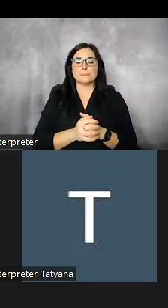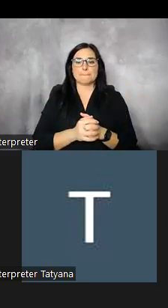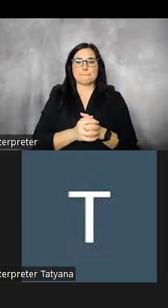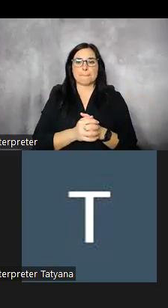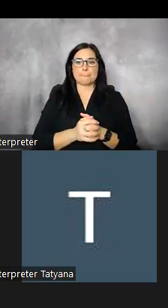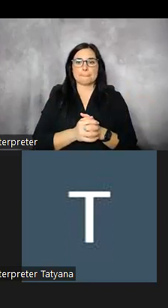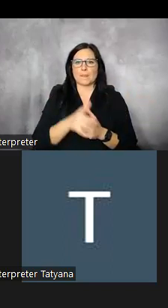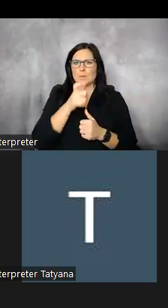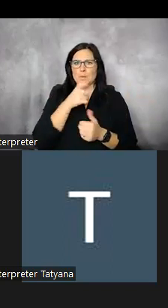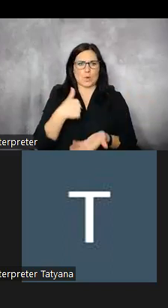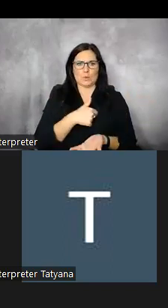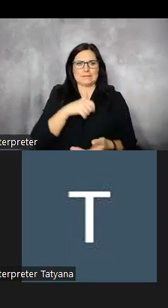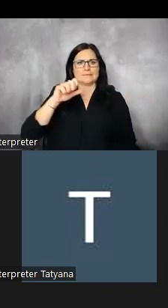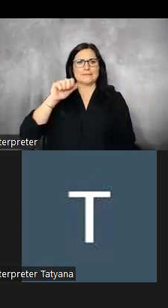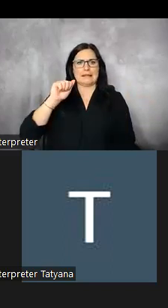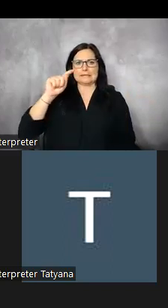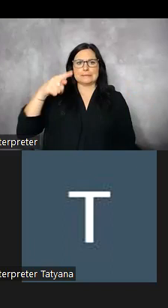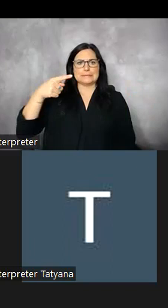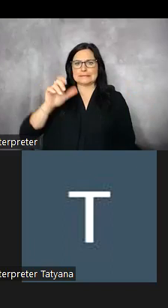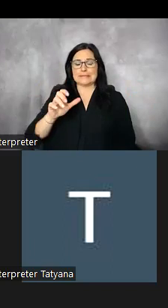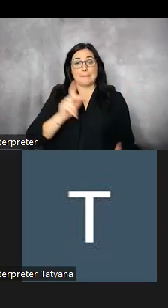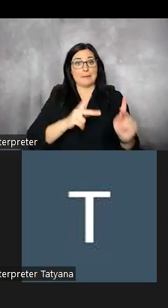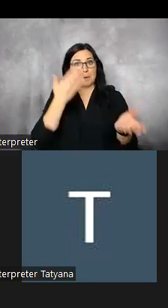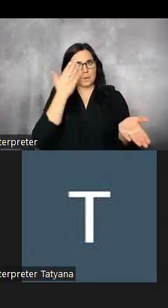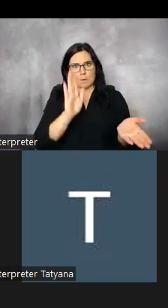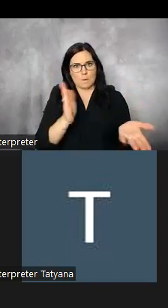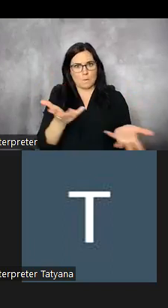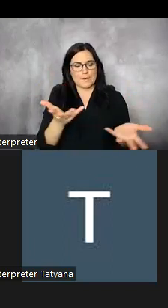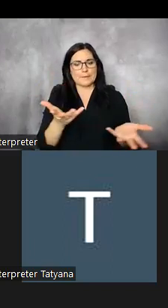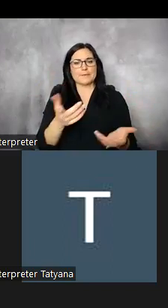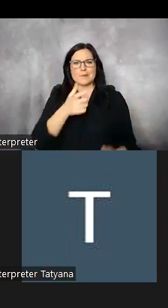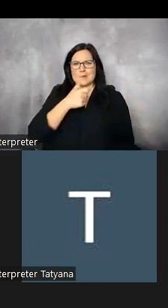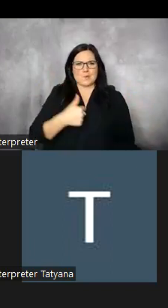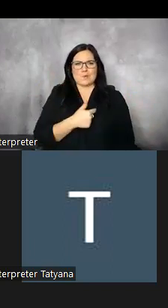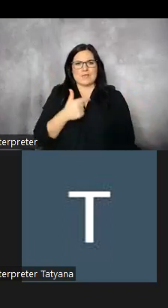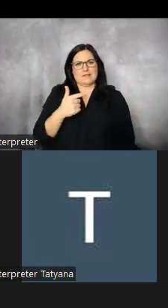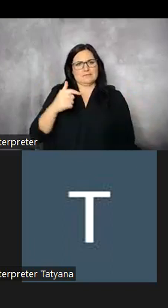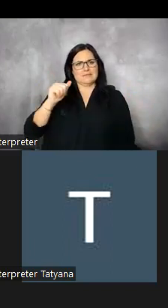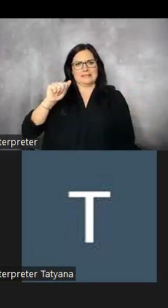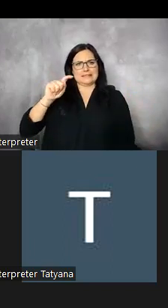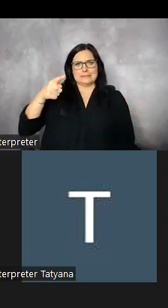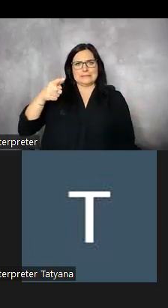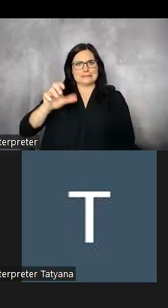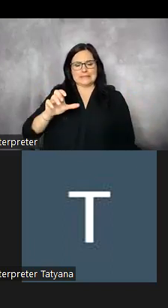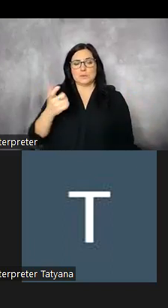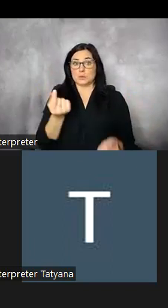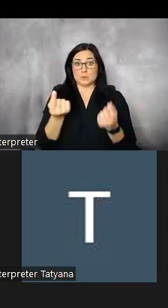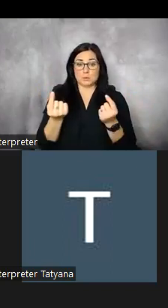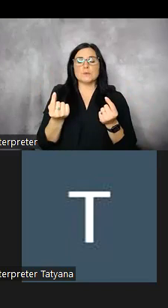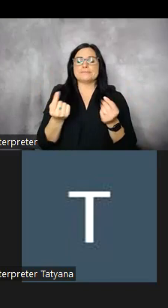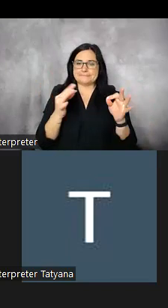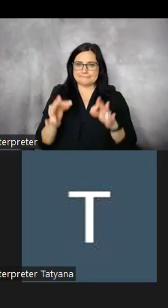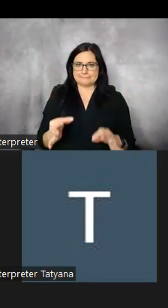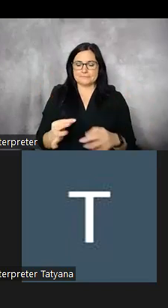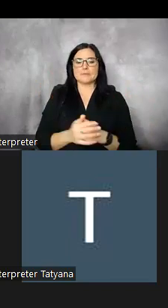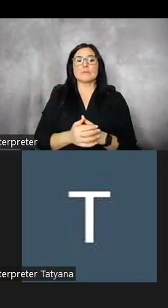So who are we? One of the things that people don't really know is exactly who we are, how we are structured, and what we do things. We are